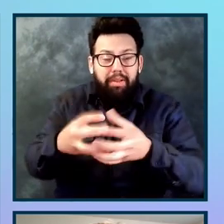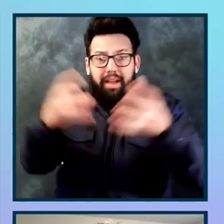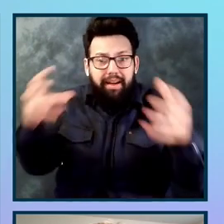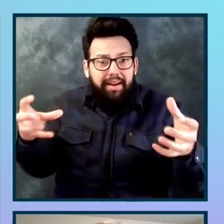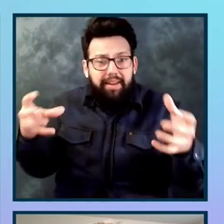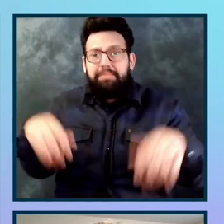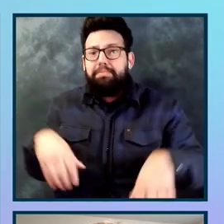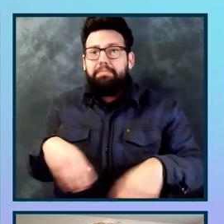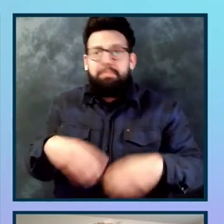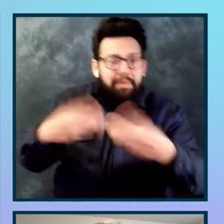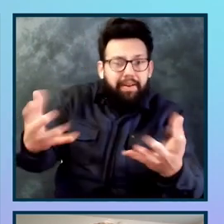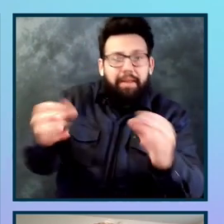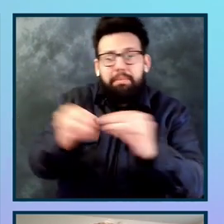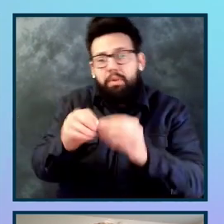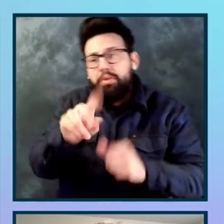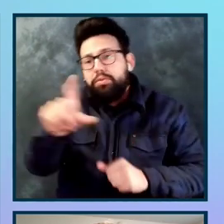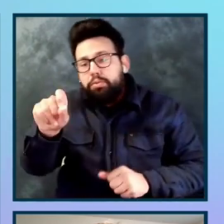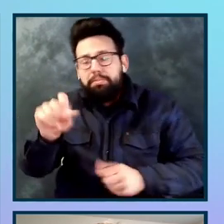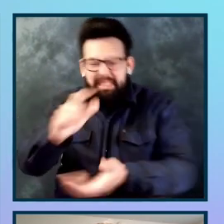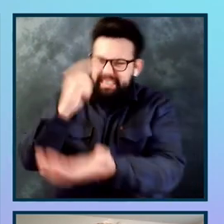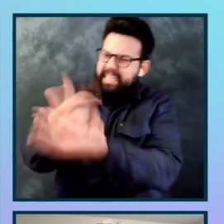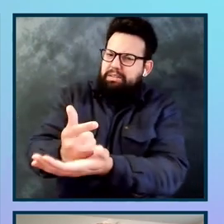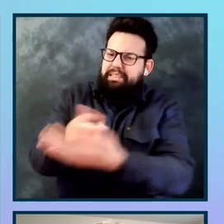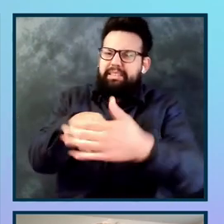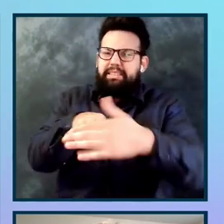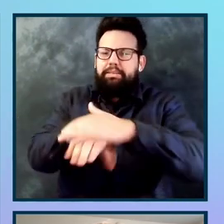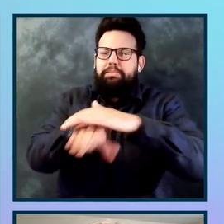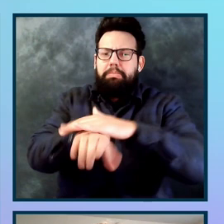necessarily guarantee accessibility.